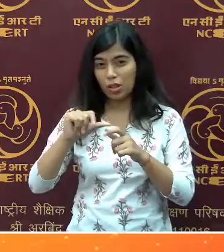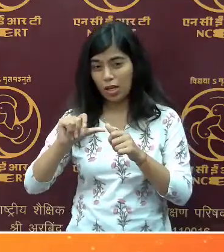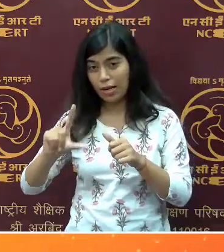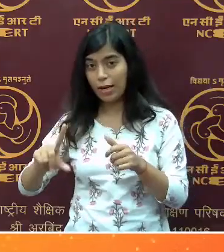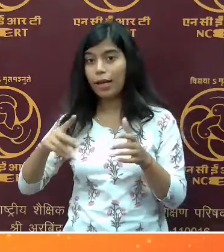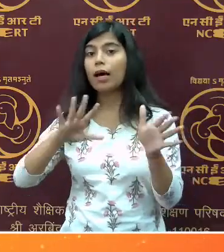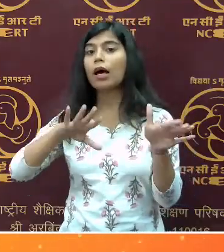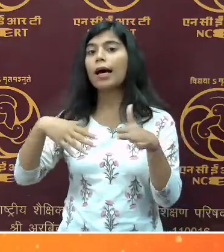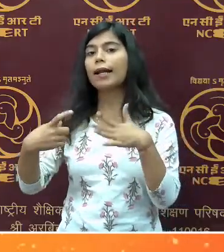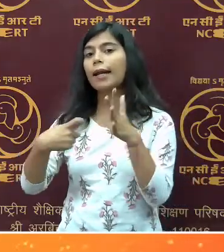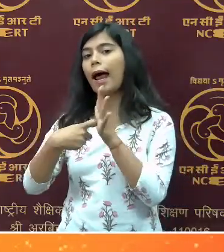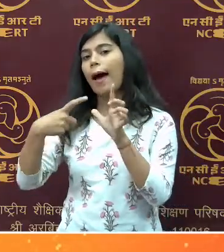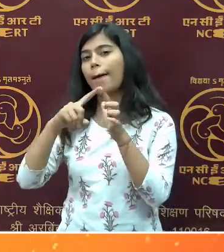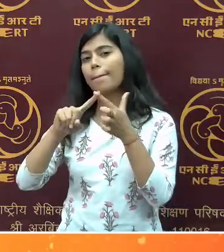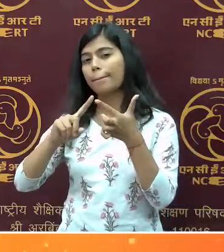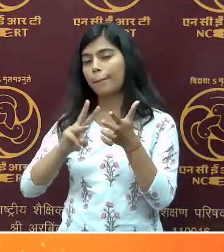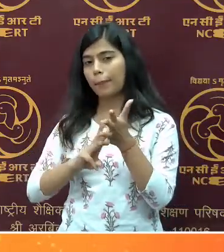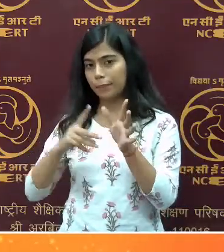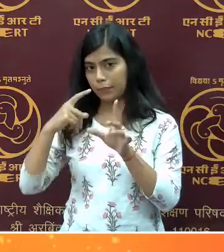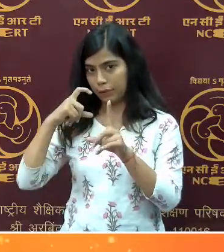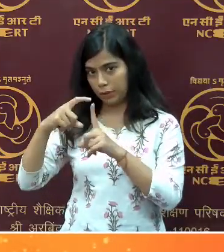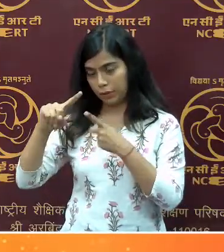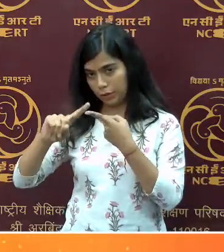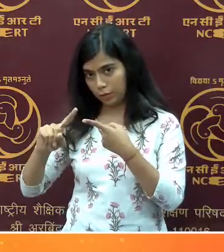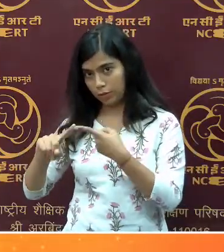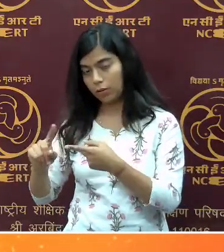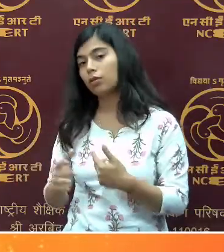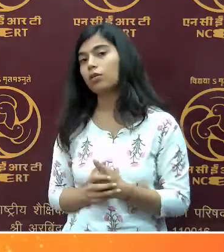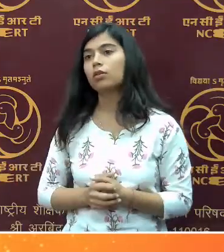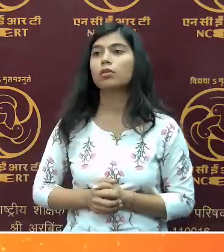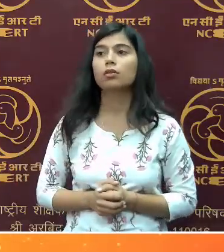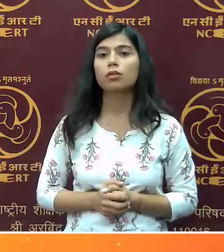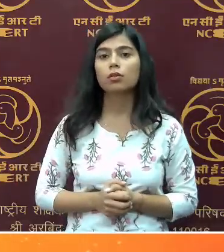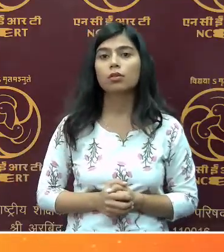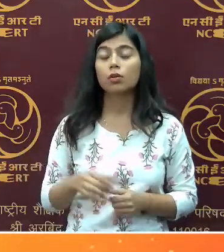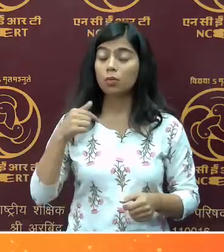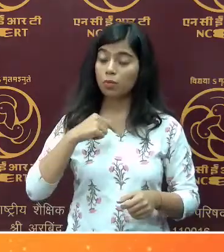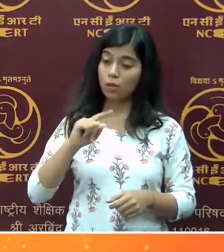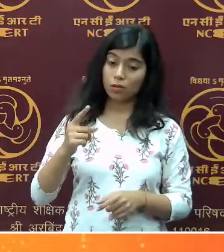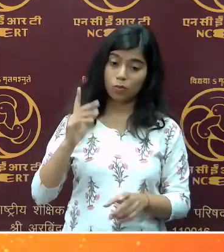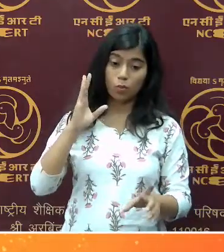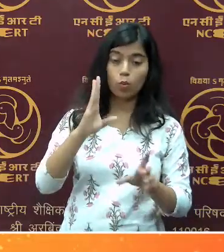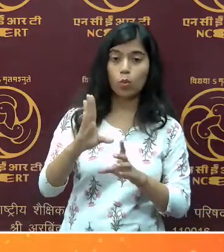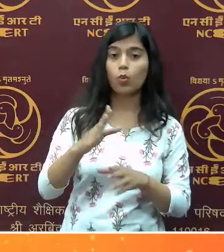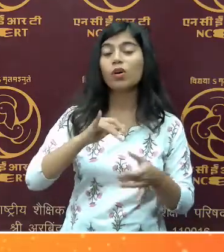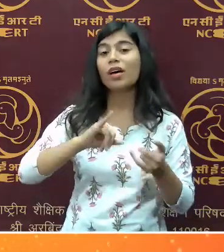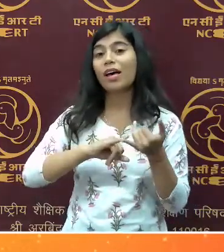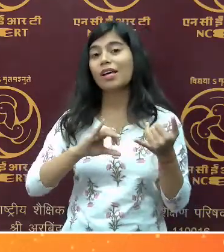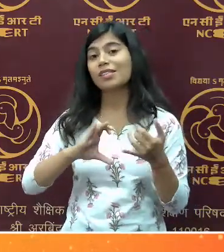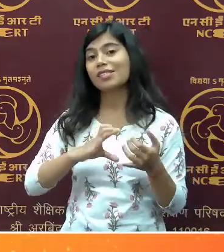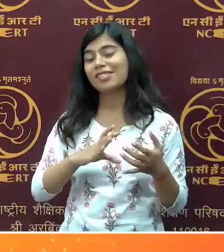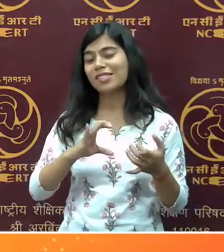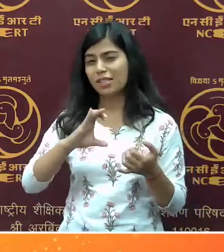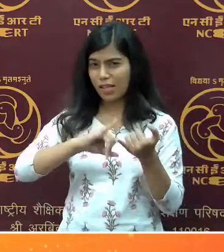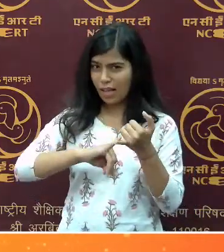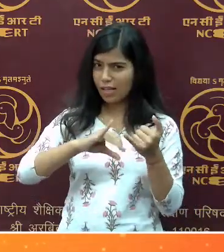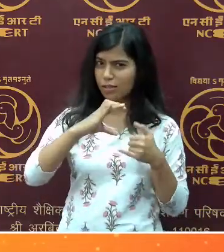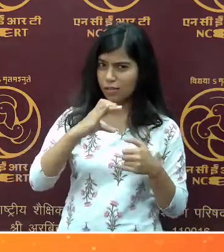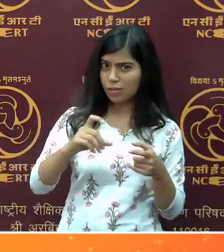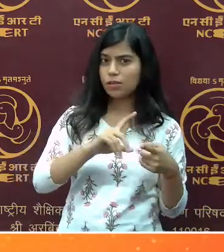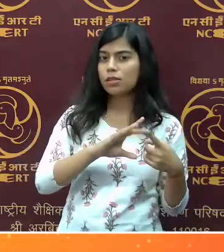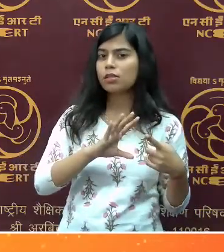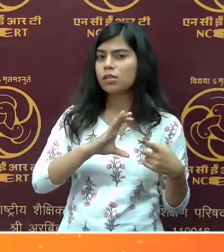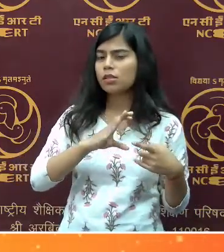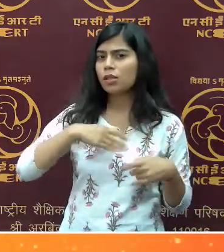the citizens in case of violation of these rights. One can go to the court, Supreme Court under article 32, High Court under